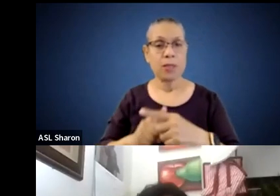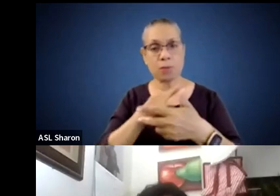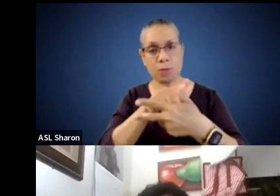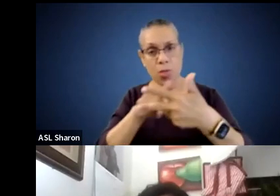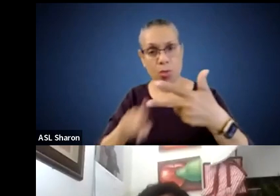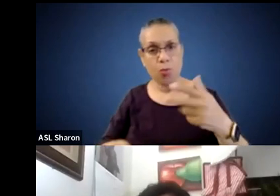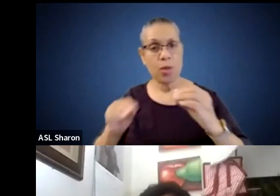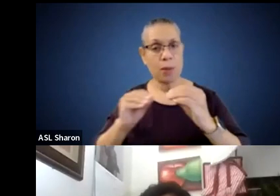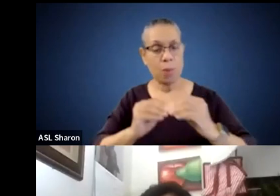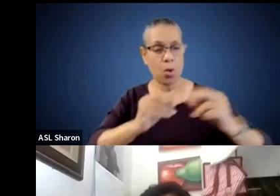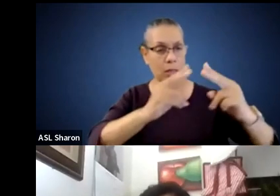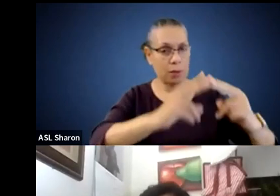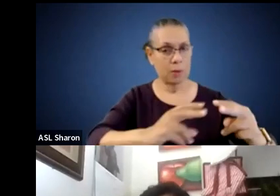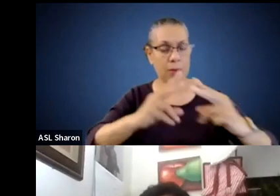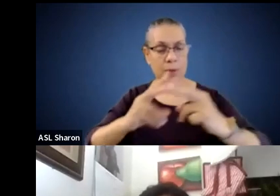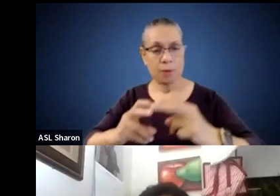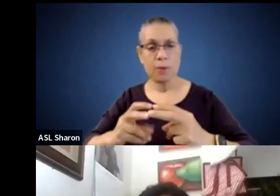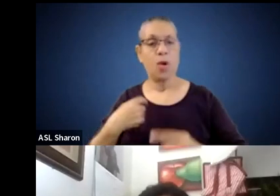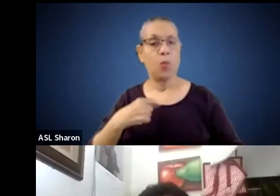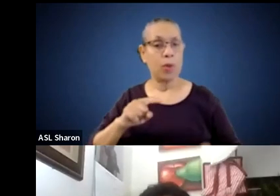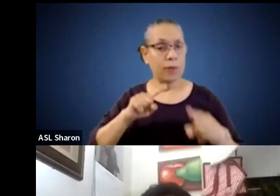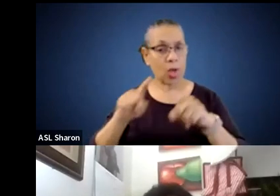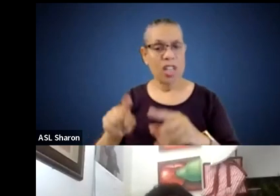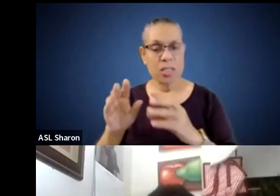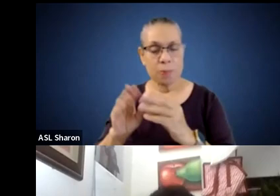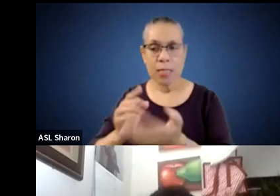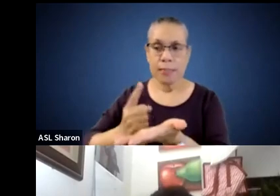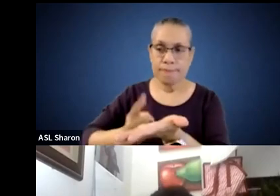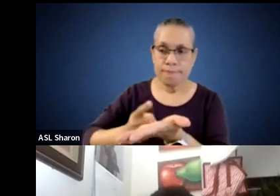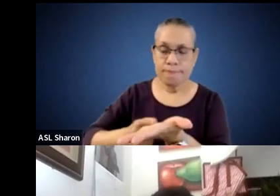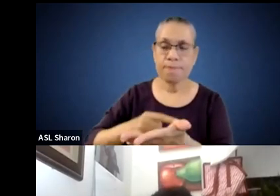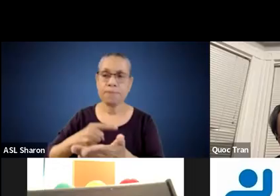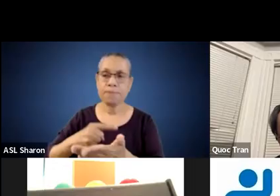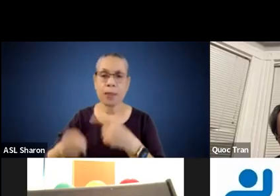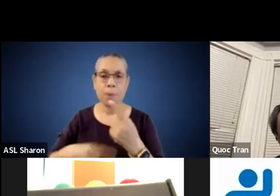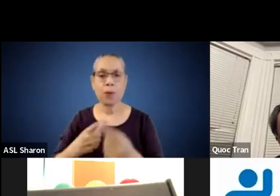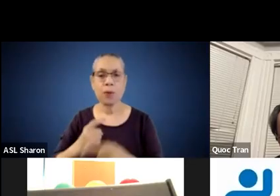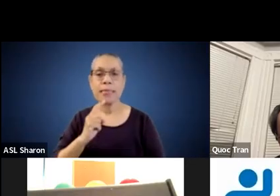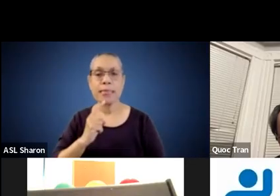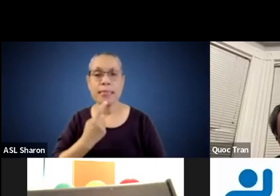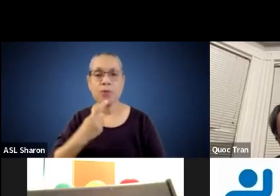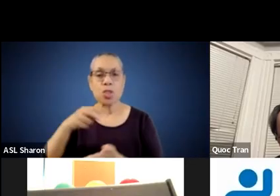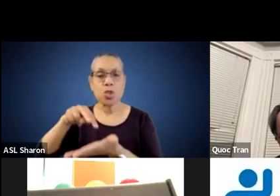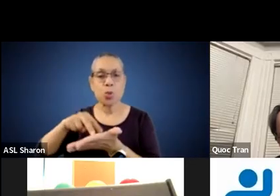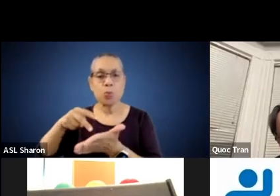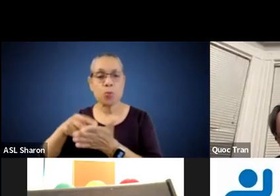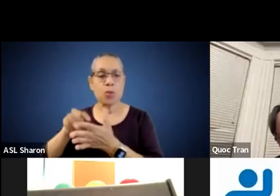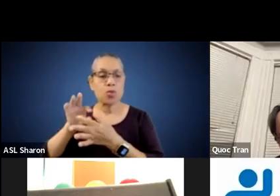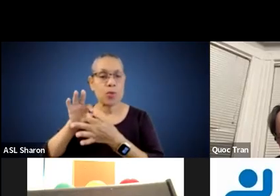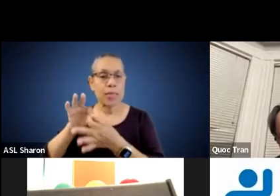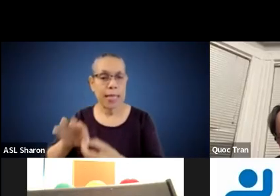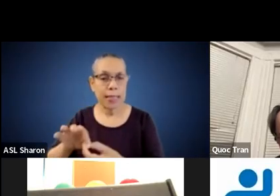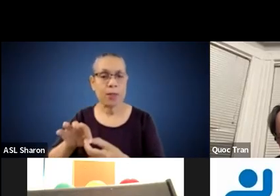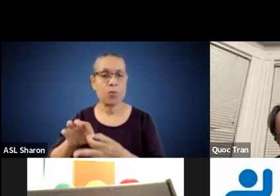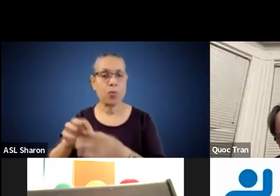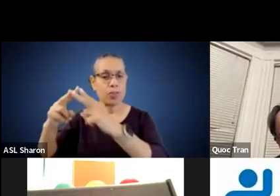talked with the superintendent at these meetings about the seriousness of purpose around those the change that it